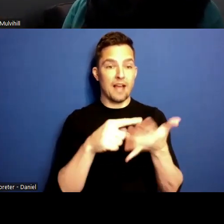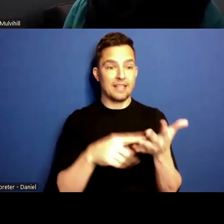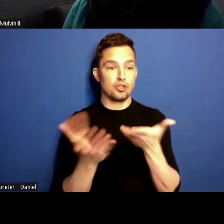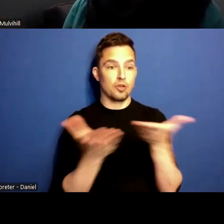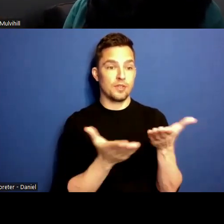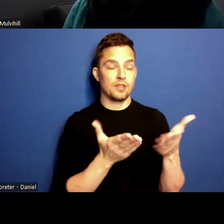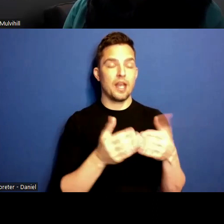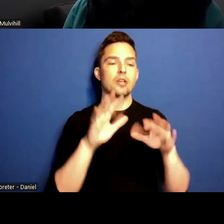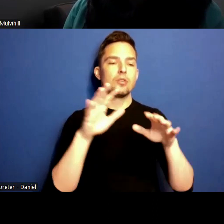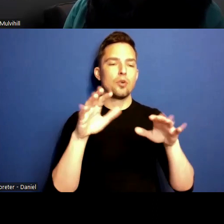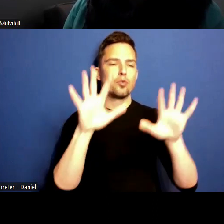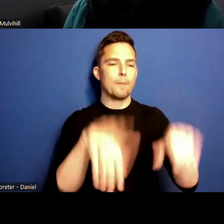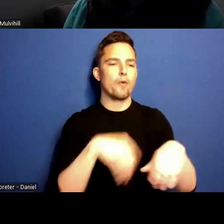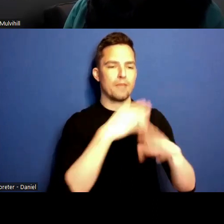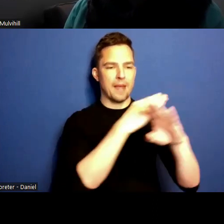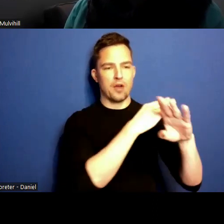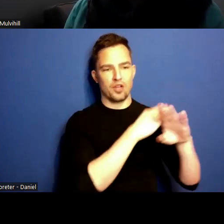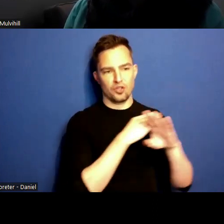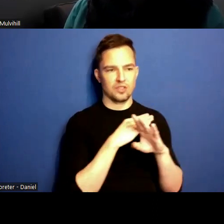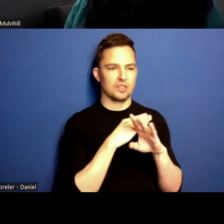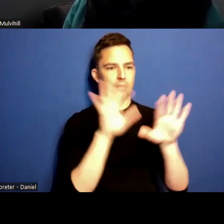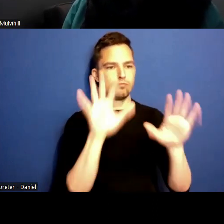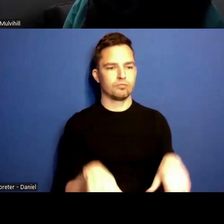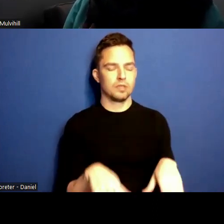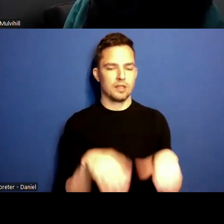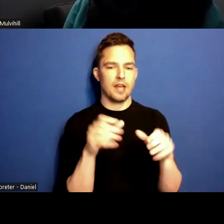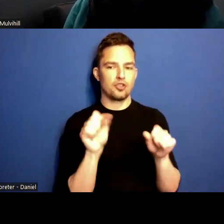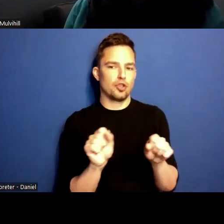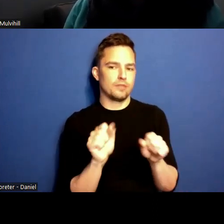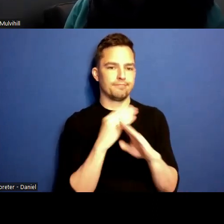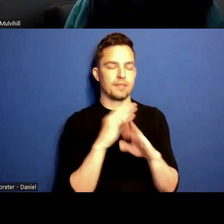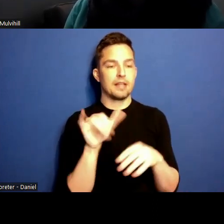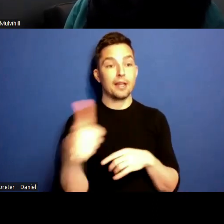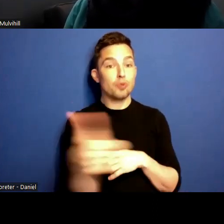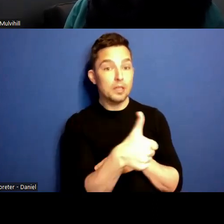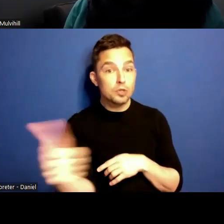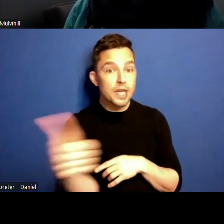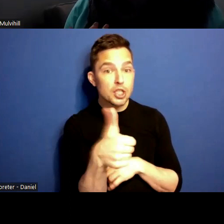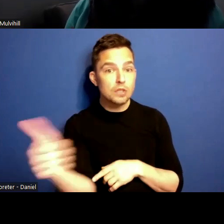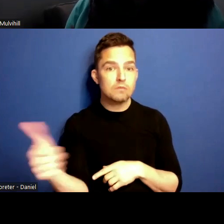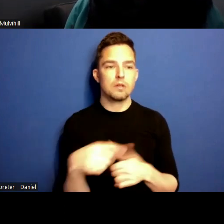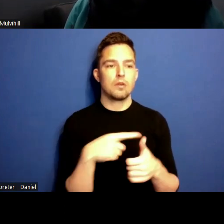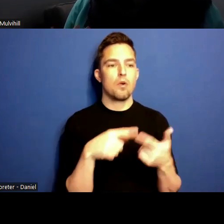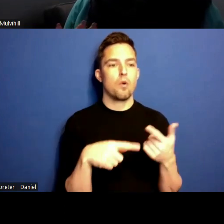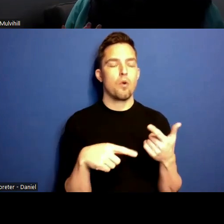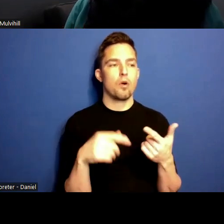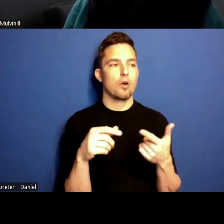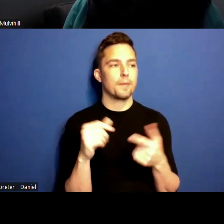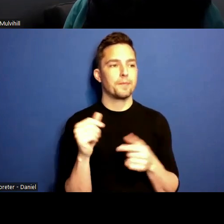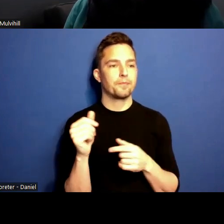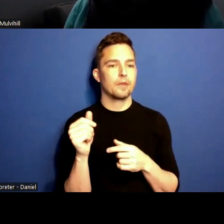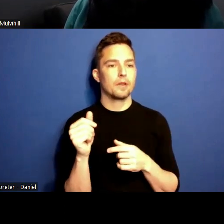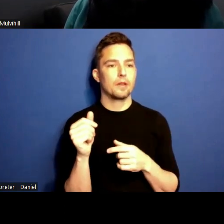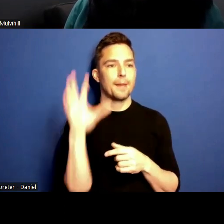of those barriers that might otherwise get in the way, like transportation, for example, or missing